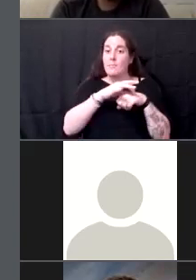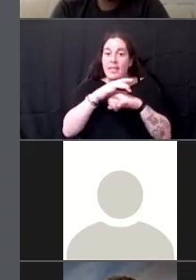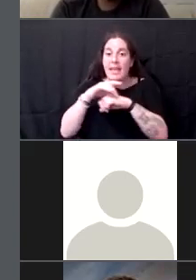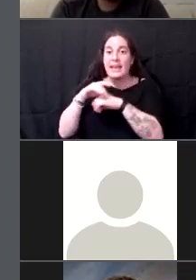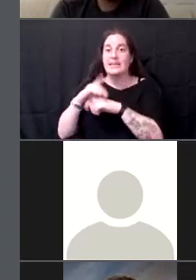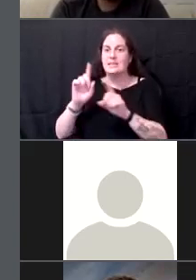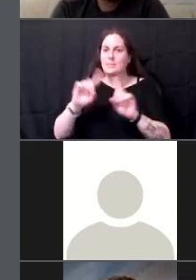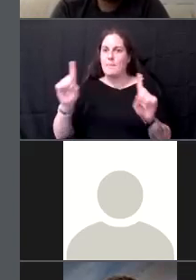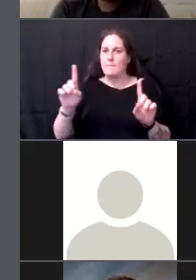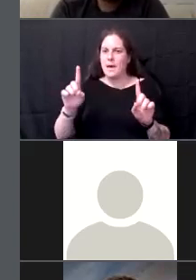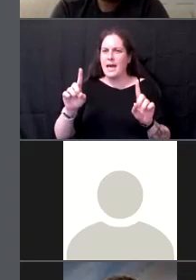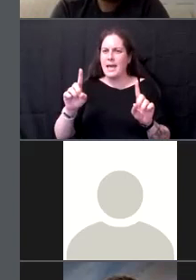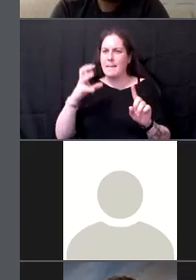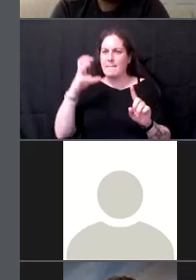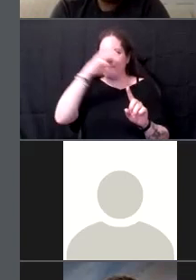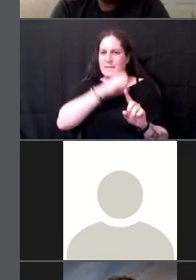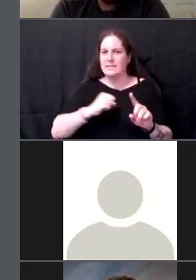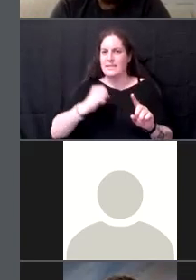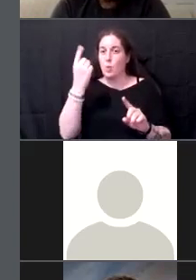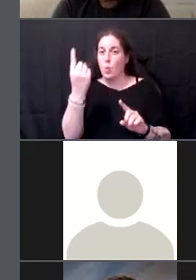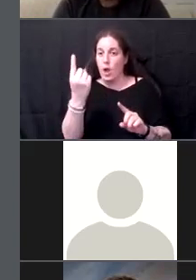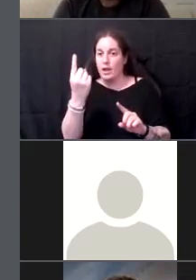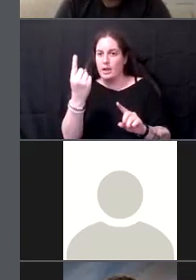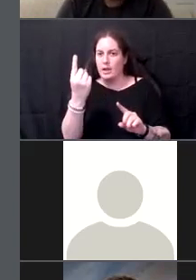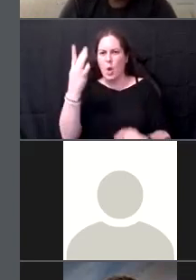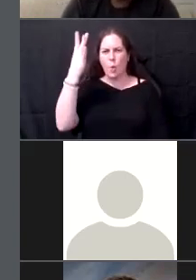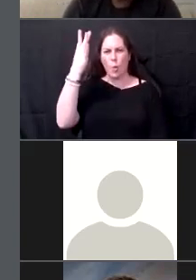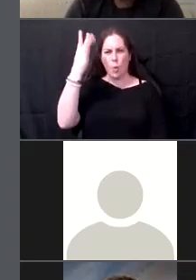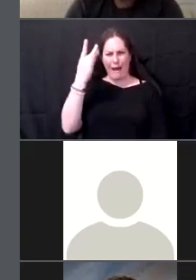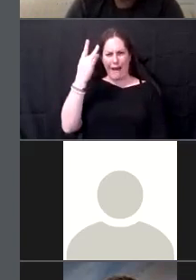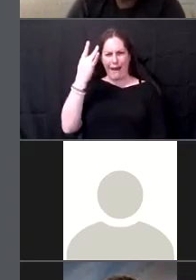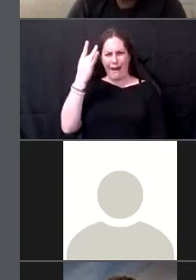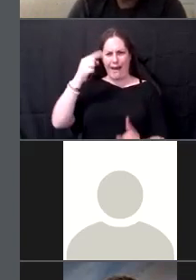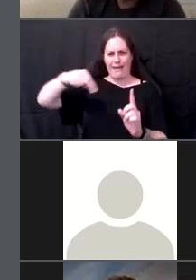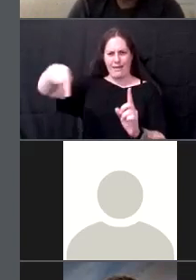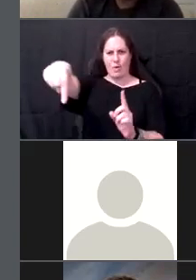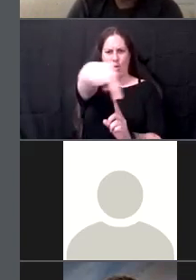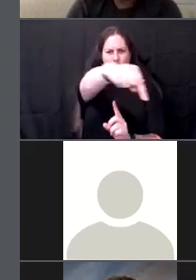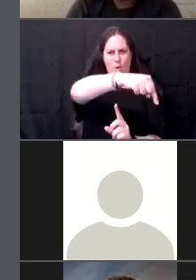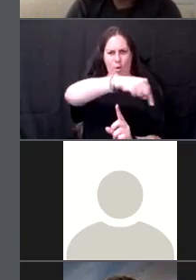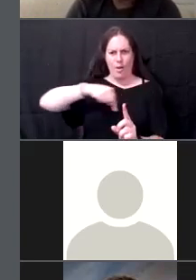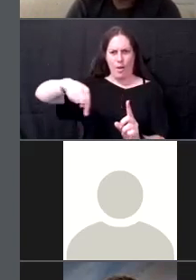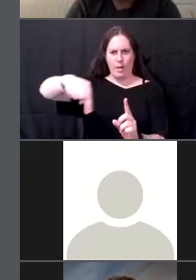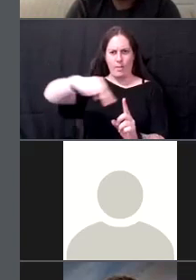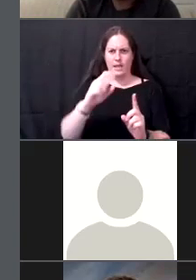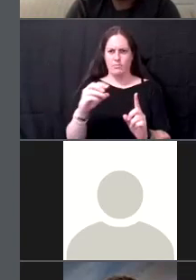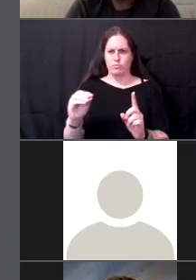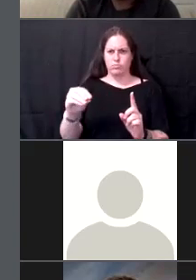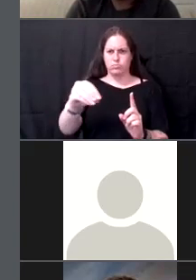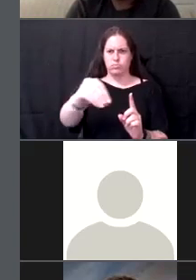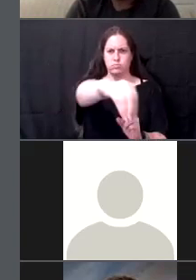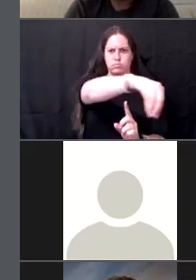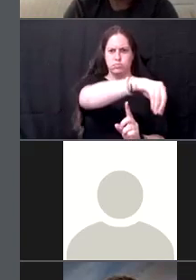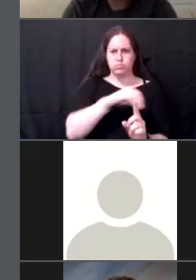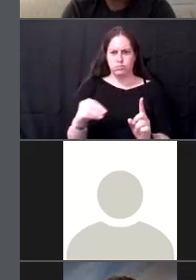information: why they orbited. He knew everything about their orbits, but he couldn't tell you why they